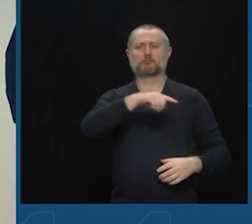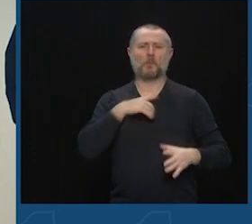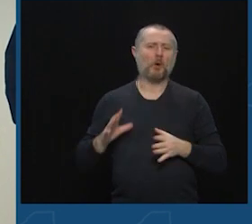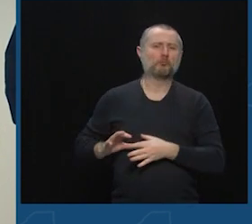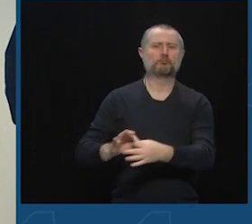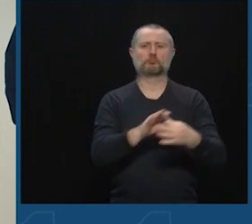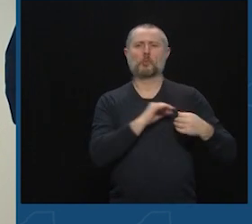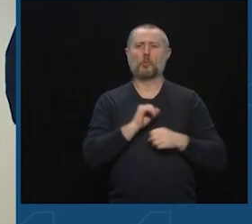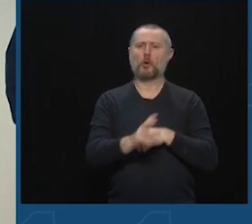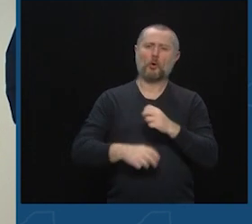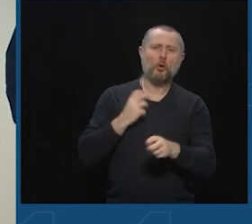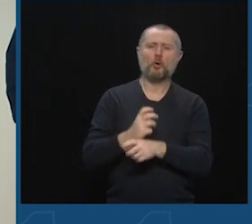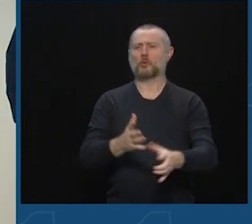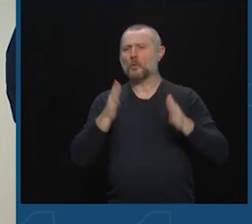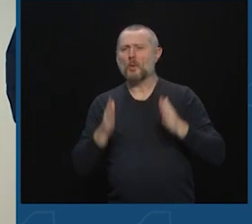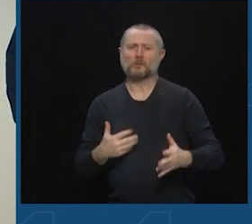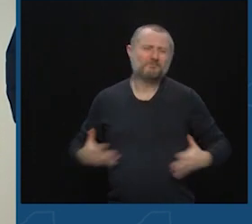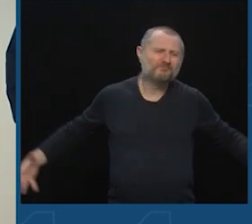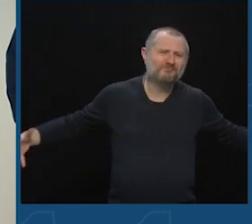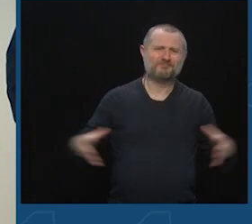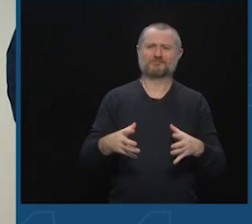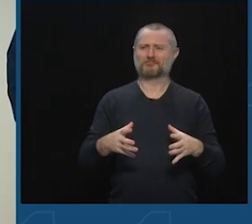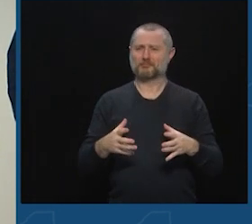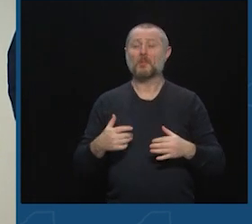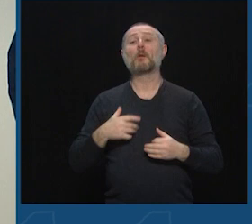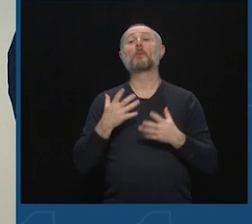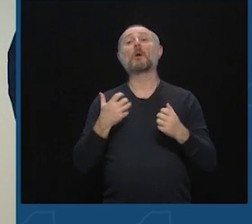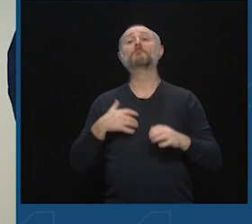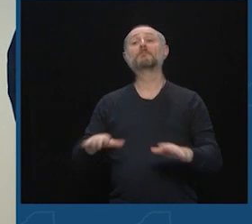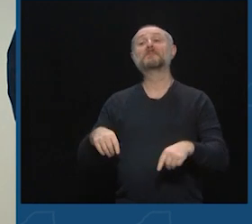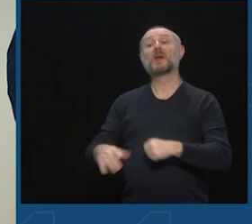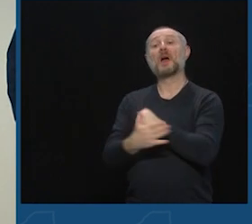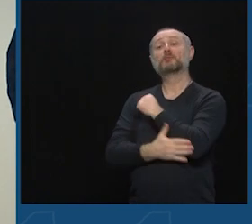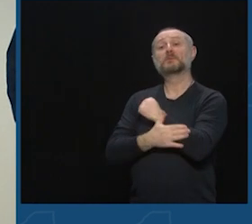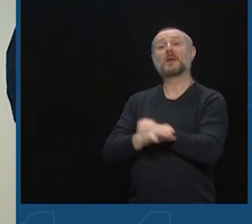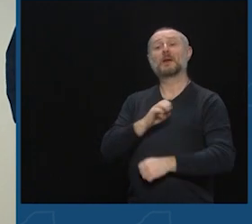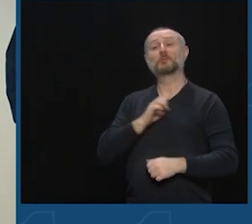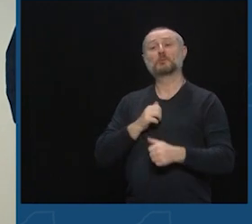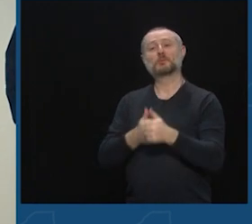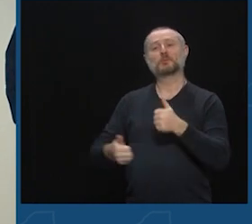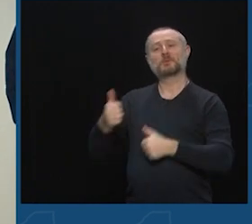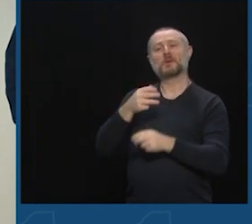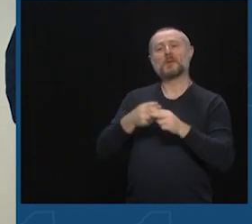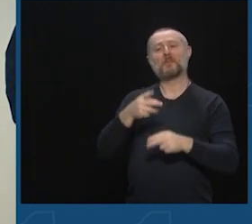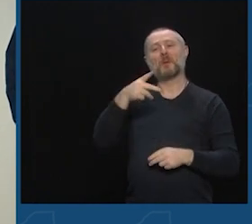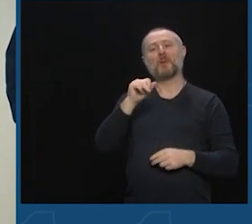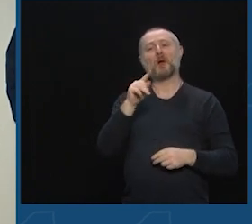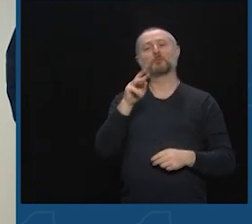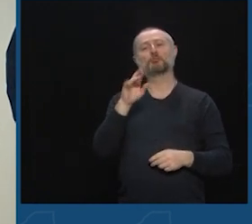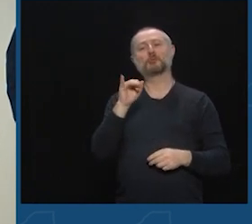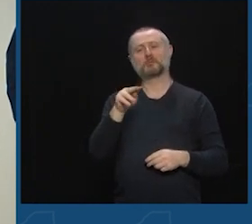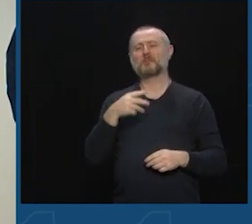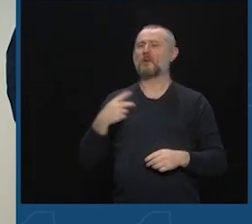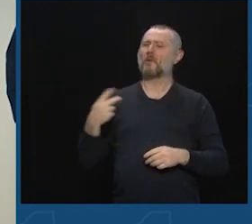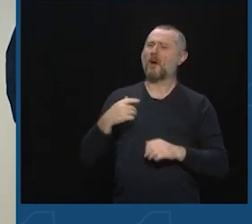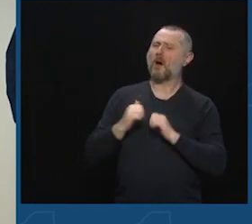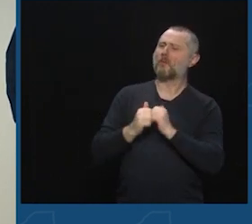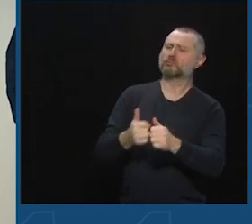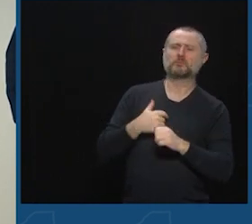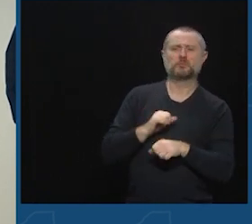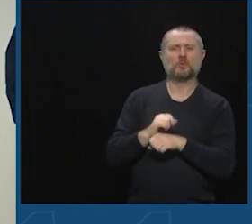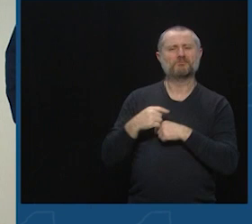his people, and I'm talking about our great county executive, Pat Ryan. I've worked with him on many issues, COVID, other crises,